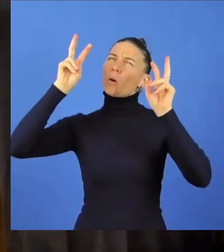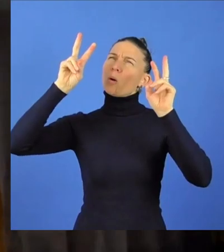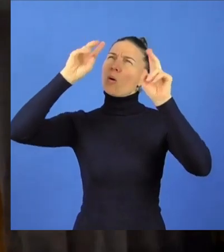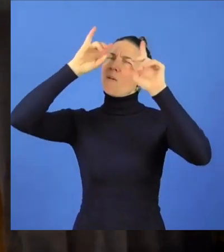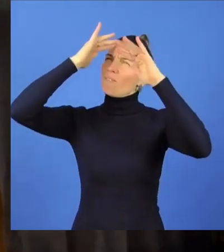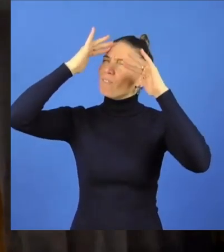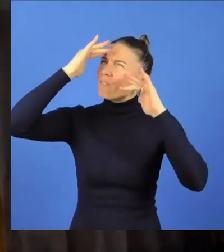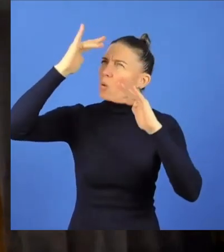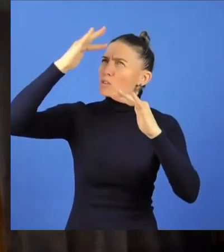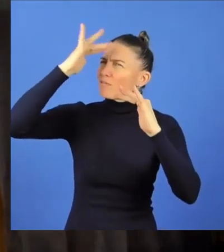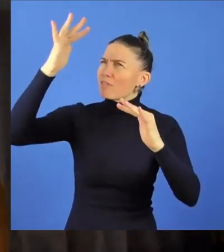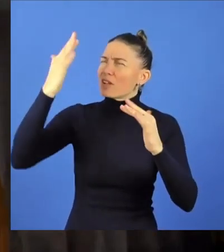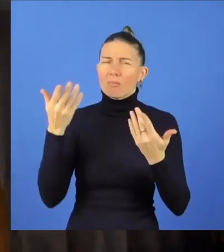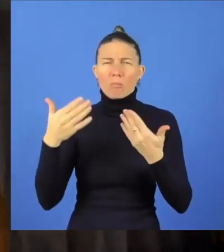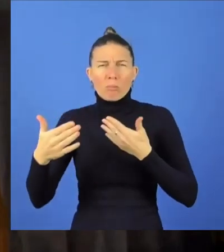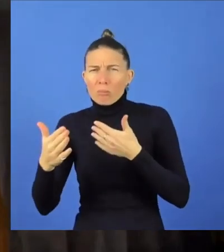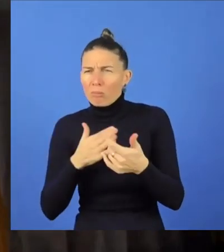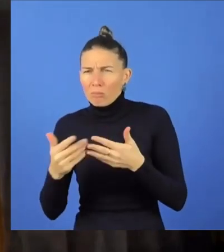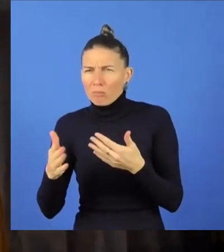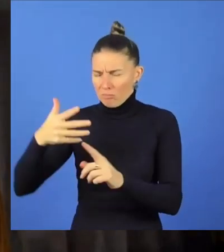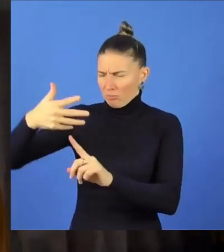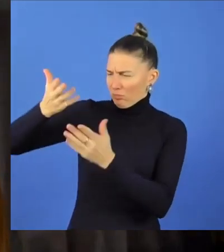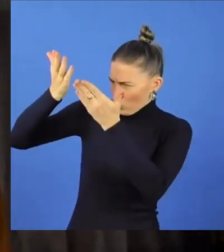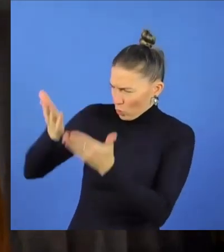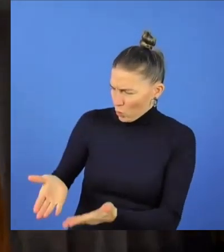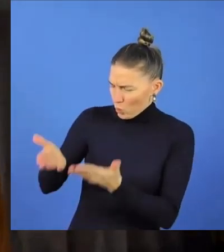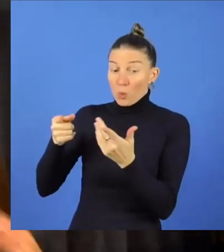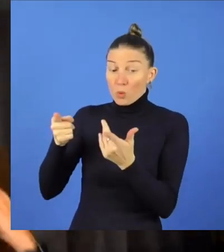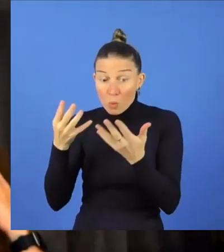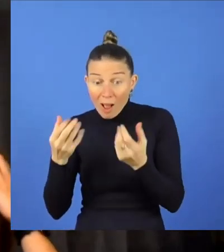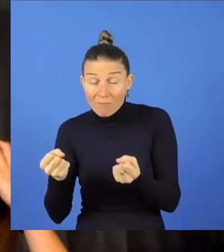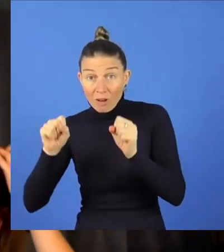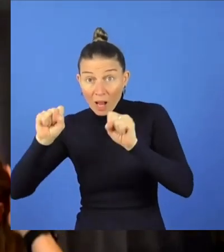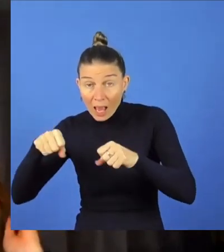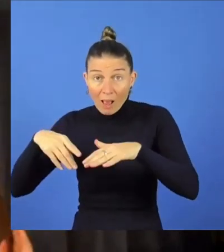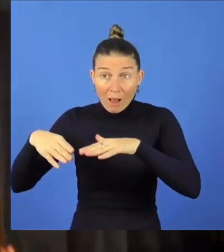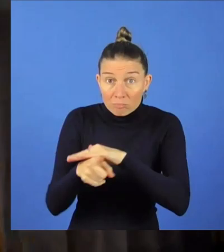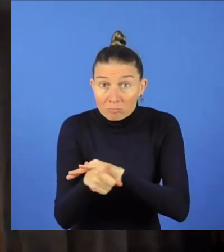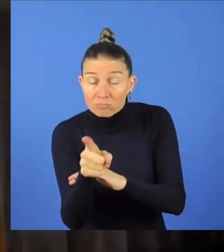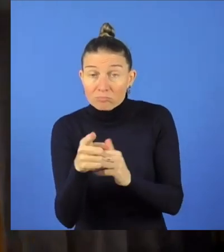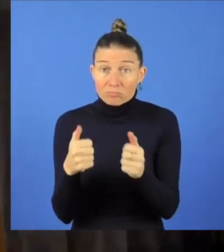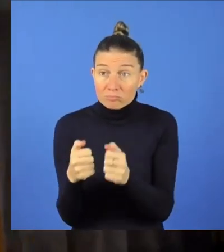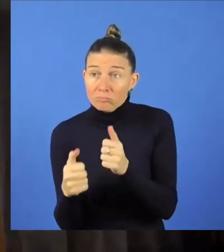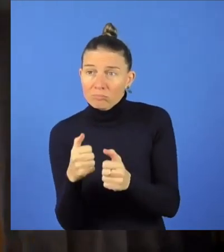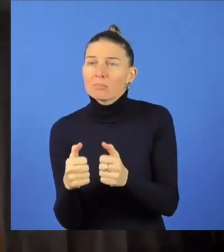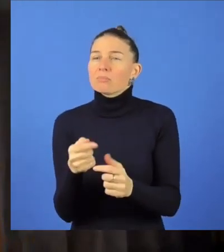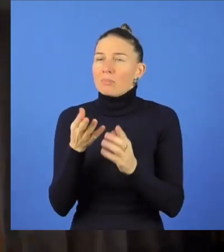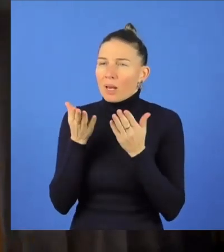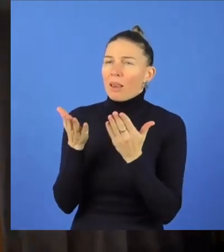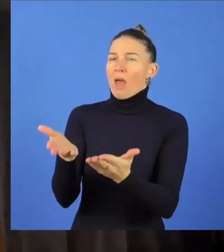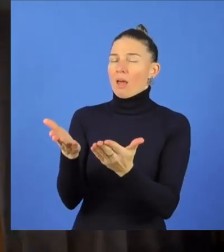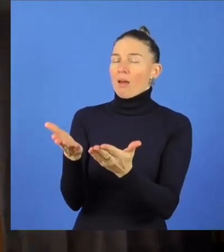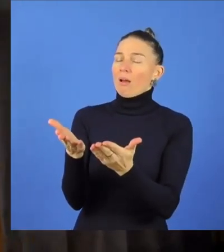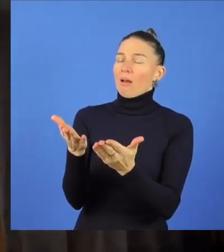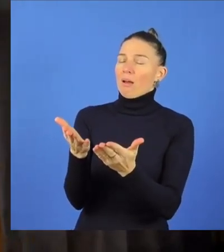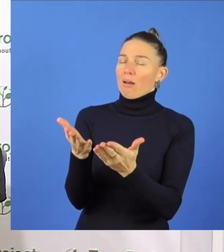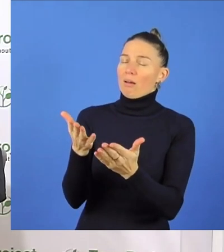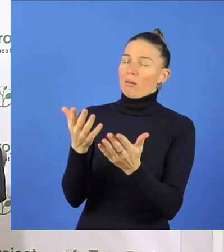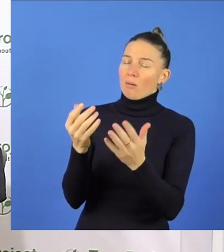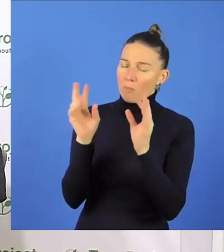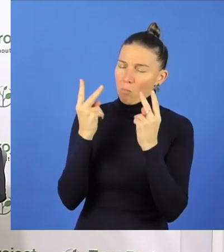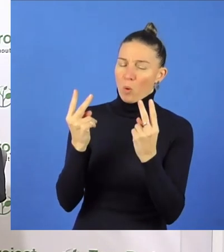proper tools, people will accept you, like every single other person. So that's why we came up with that name. I